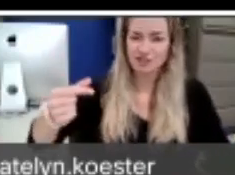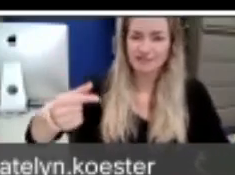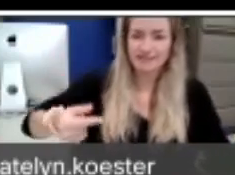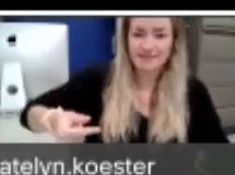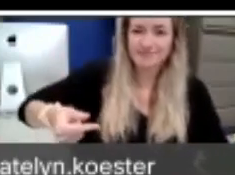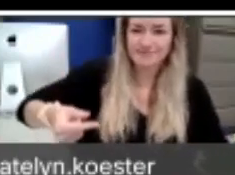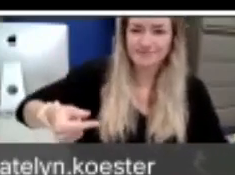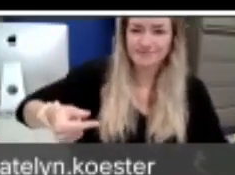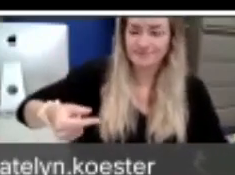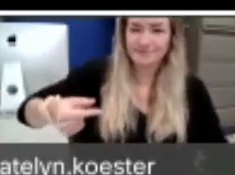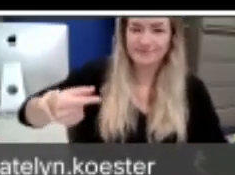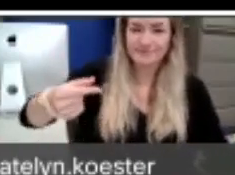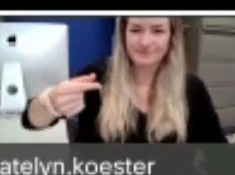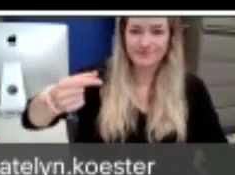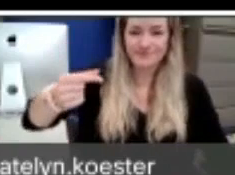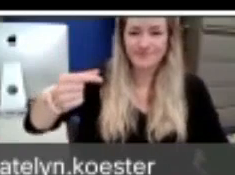G.